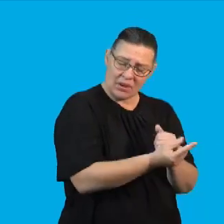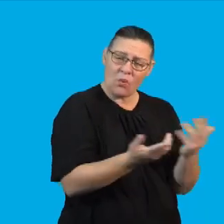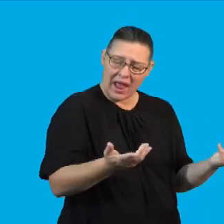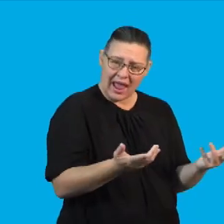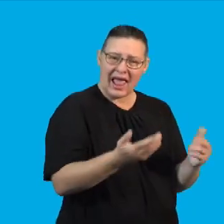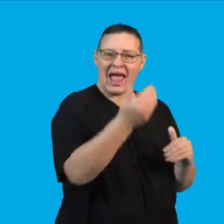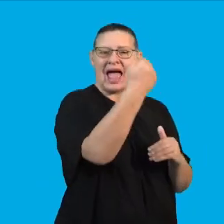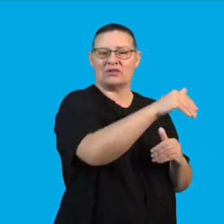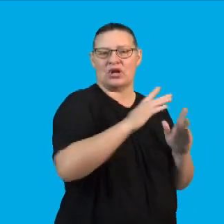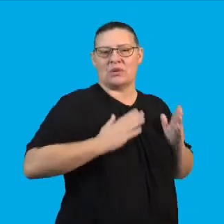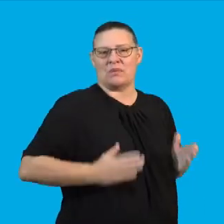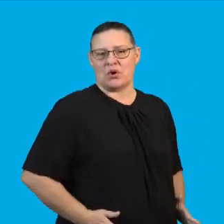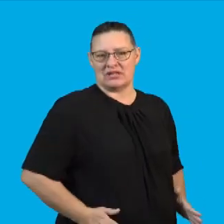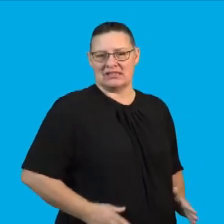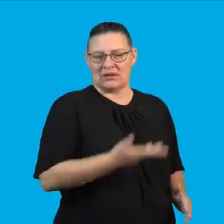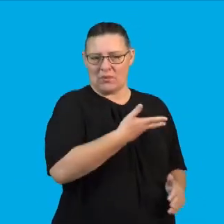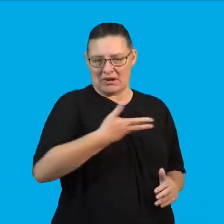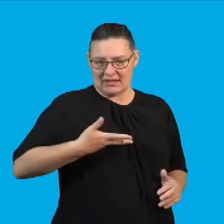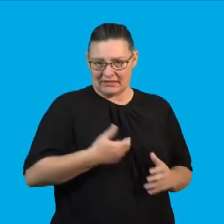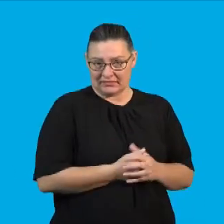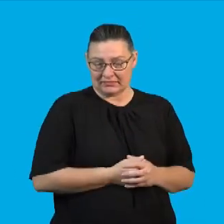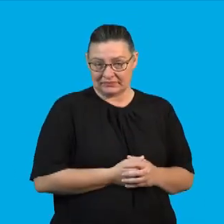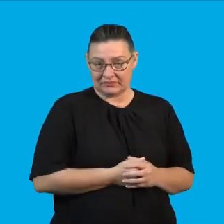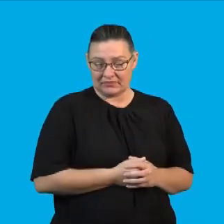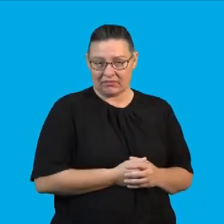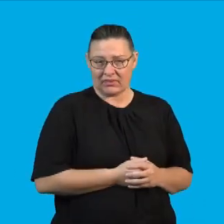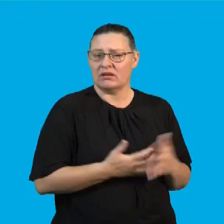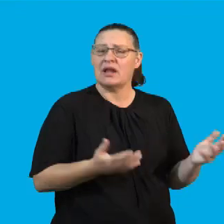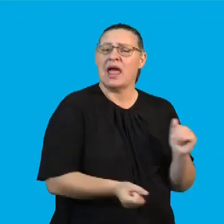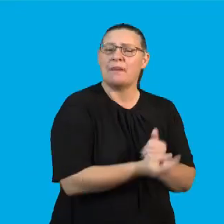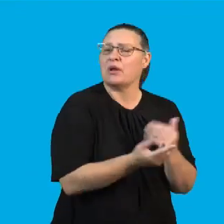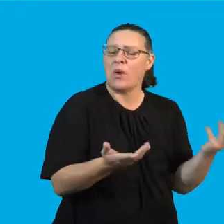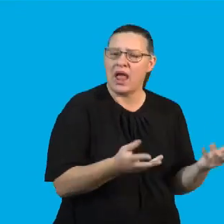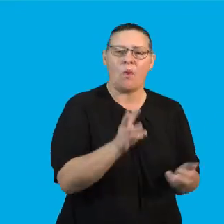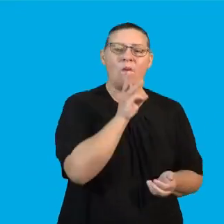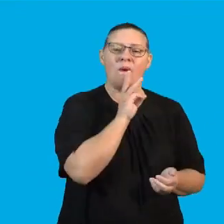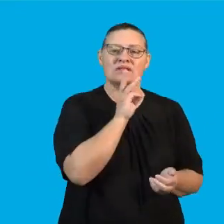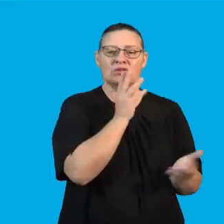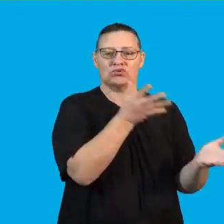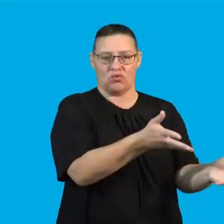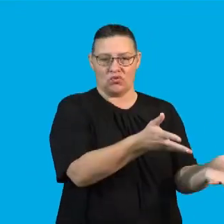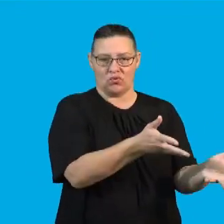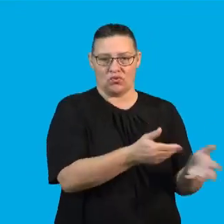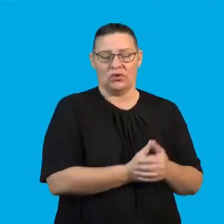occurs outside the female body, and usually it happens in water.